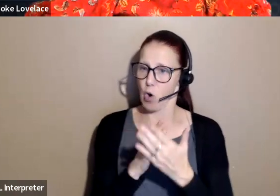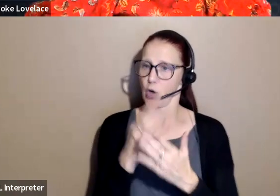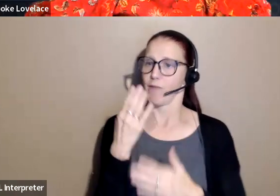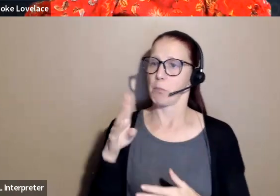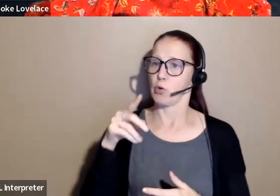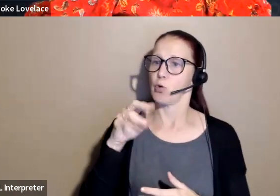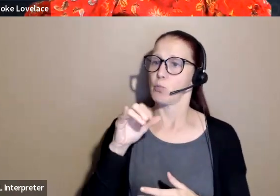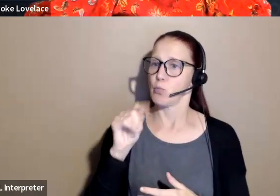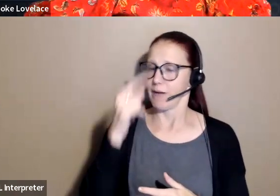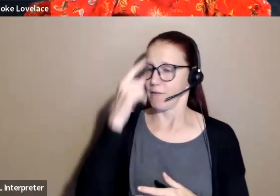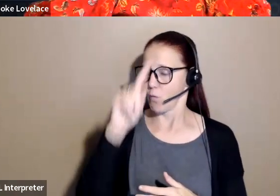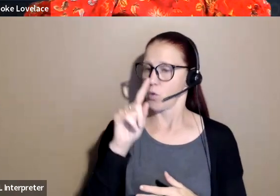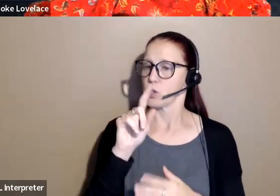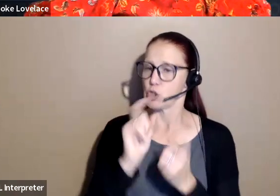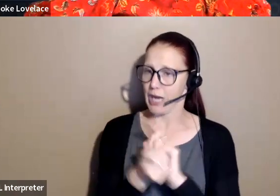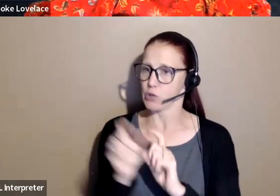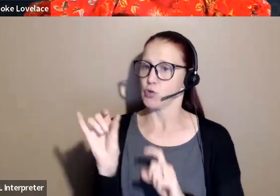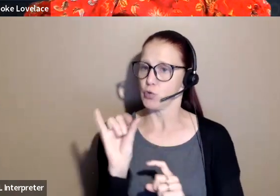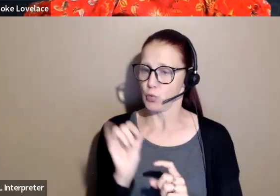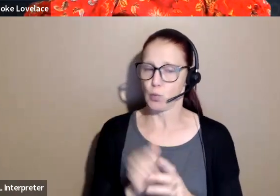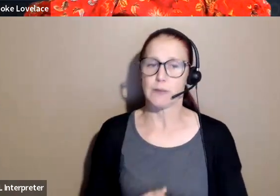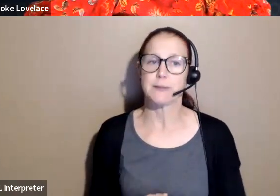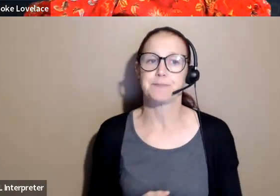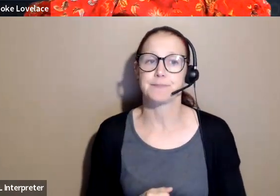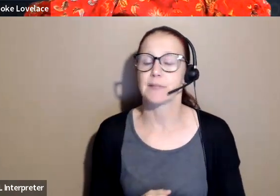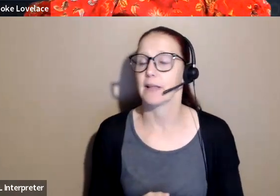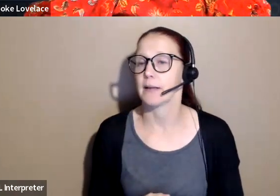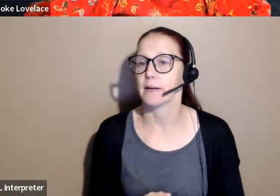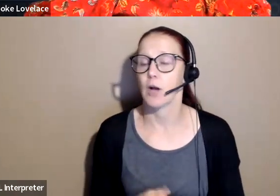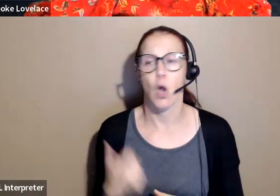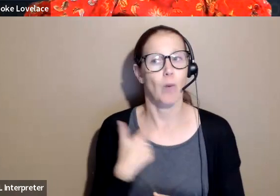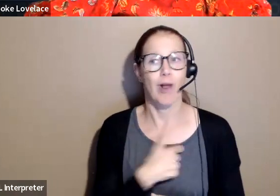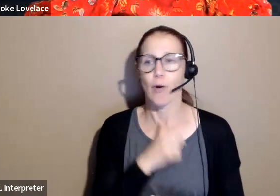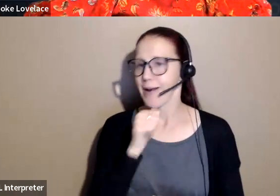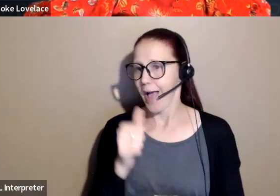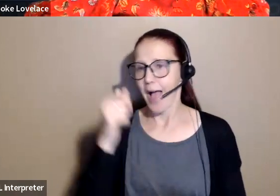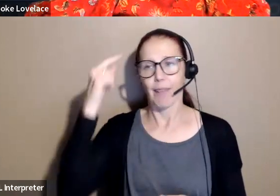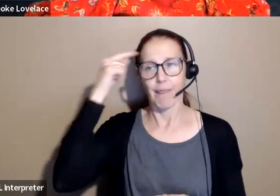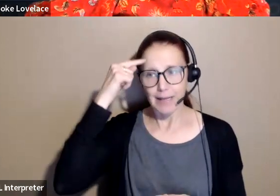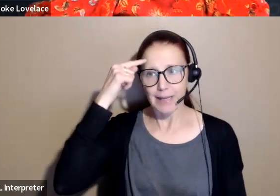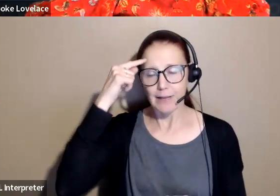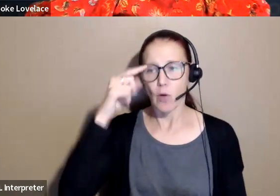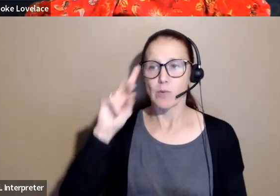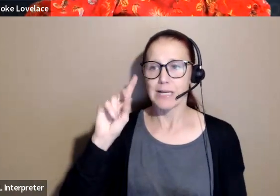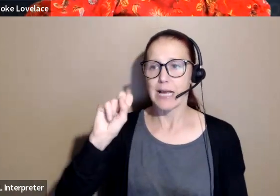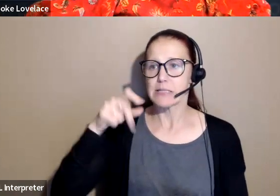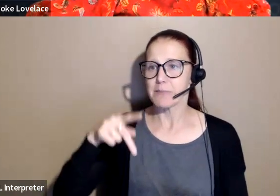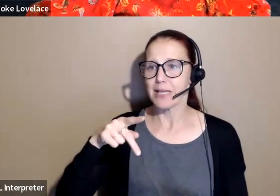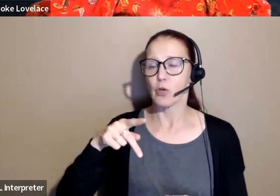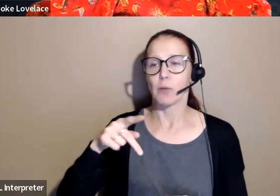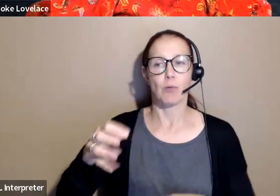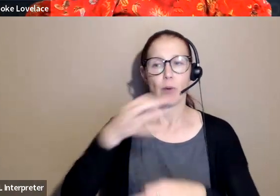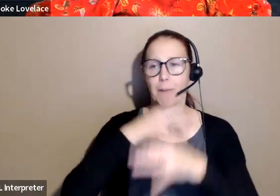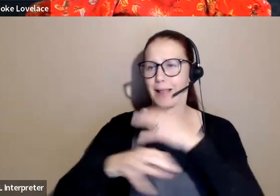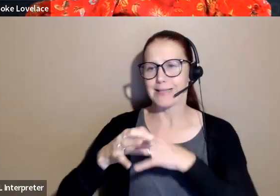change as well. So in no way are we thinking that those DSPs could ever be replaced.